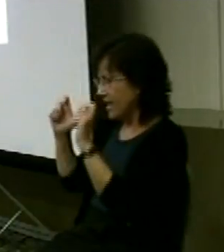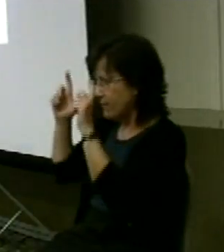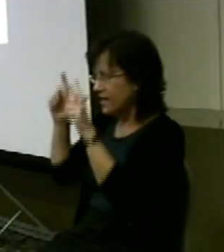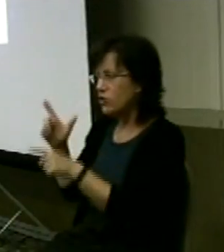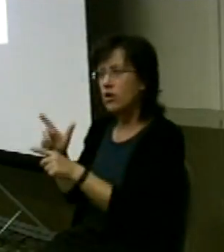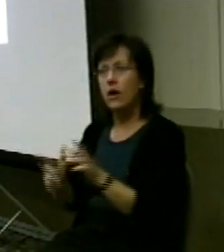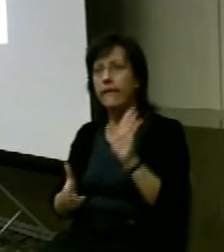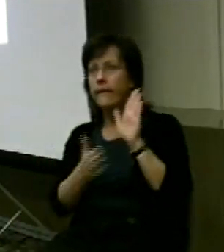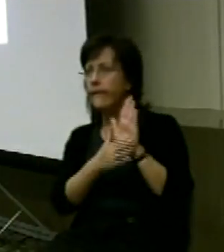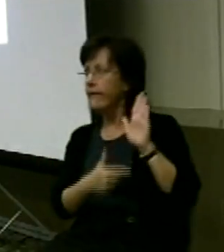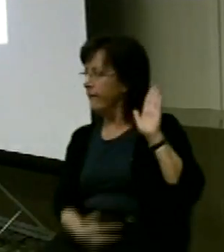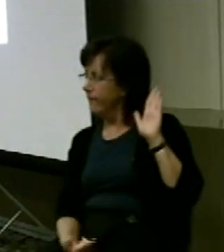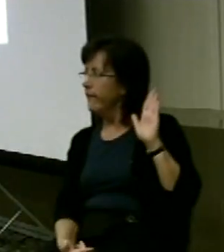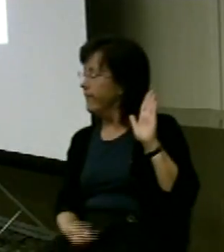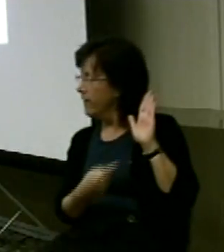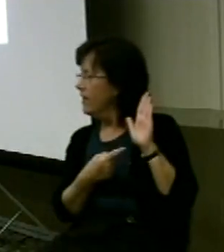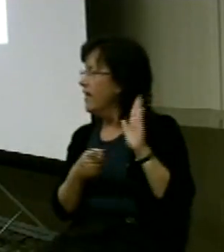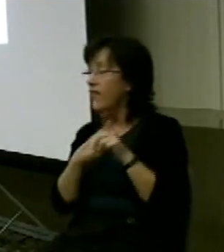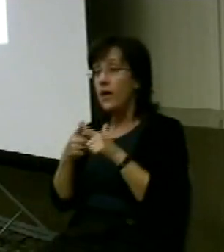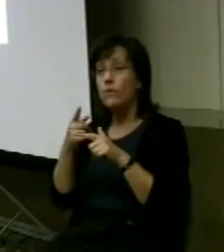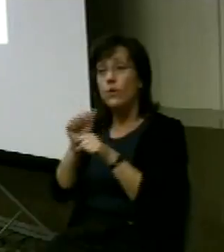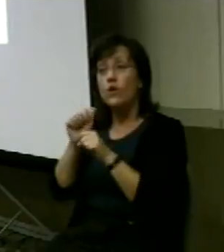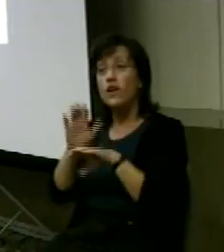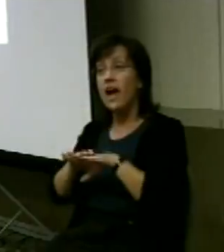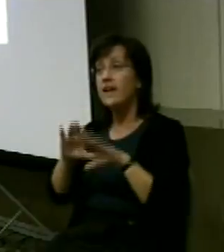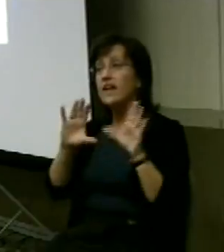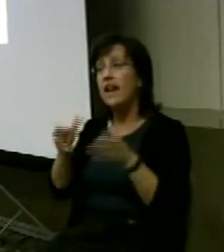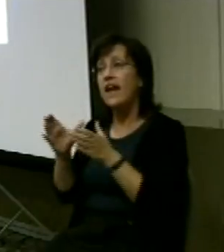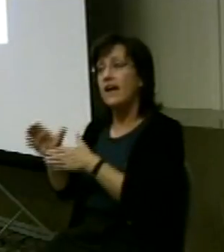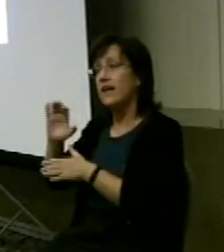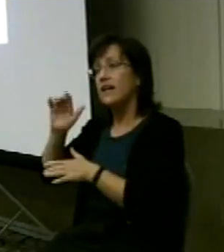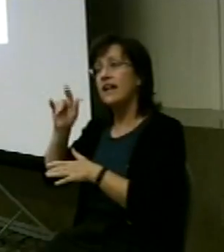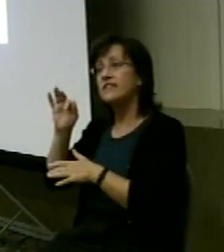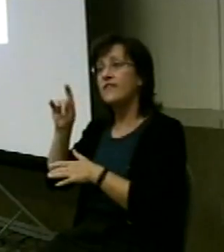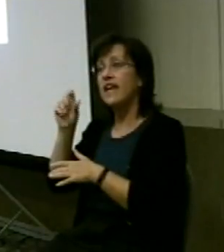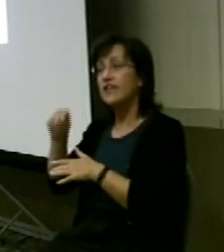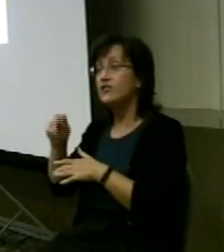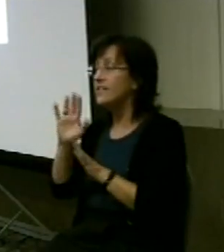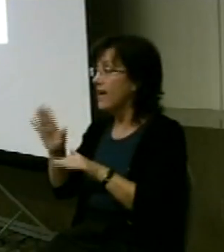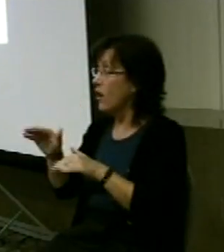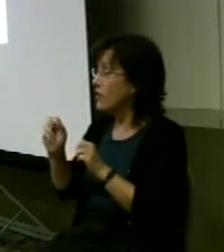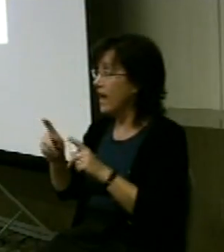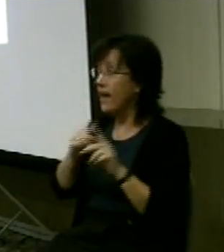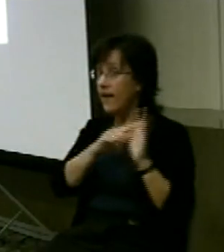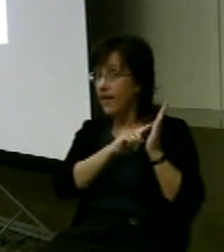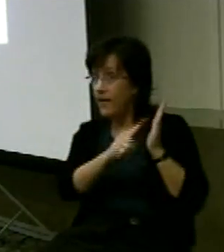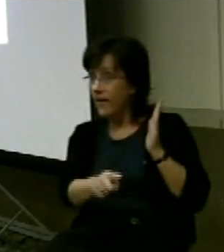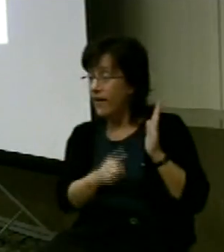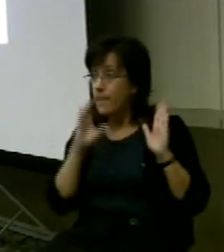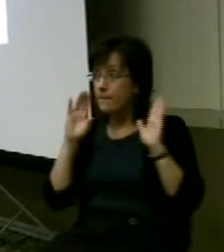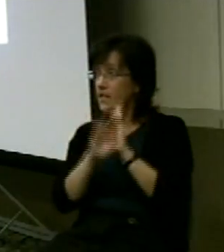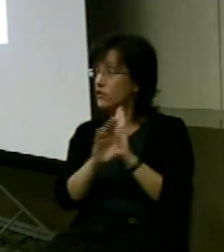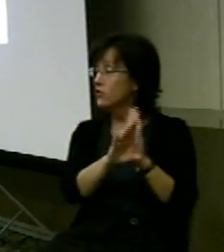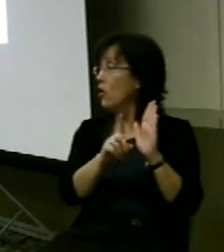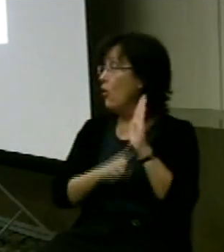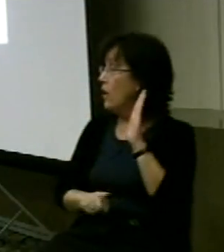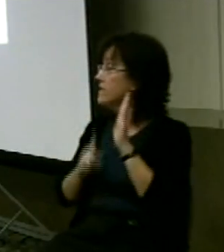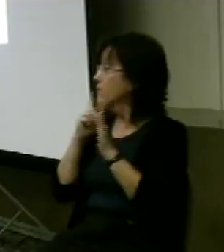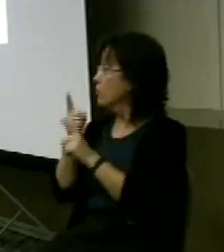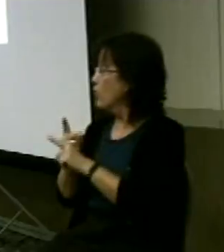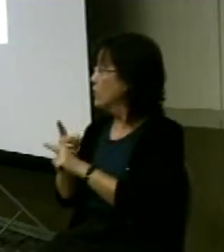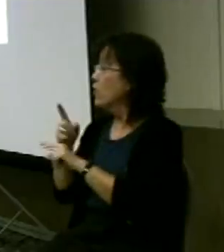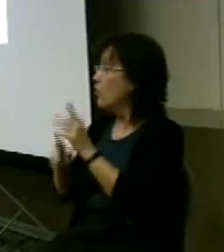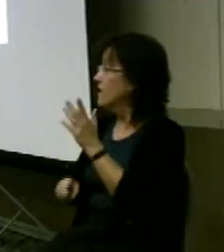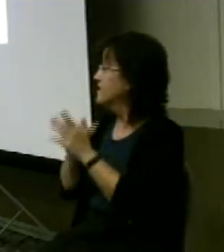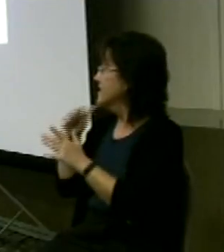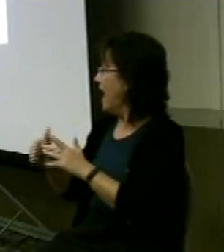we actually work on classification with them. You know, it's kind of like, okay, let's look at these pictures, what's appropriate, what's not appropriate, and they love the classification game.